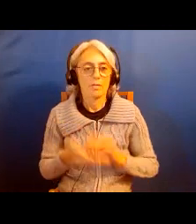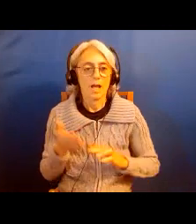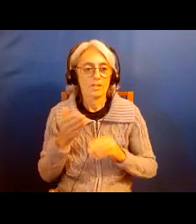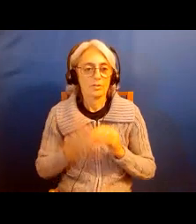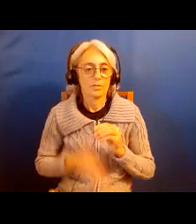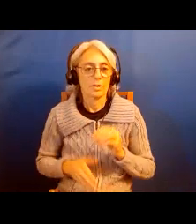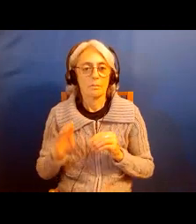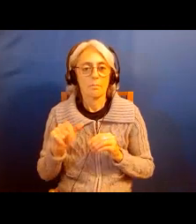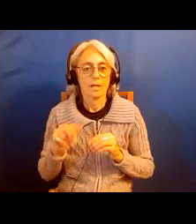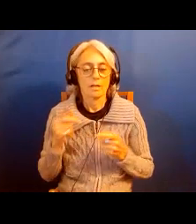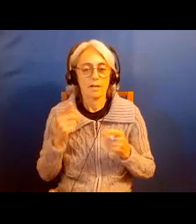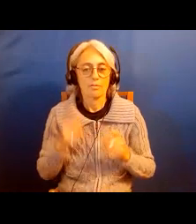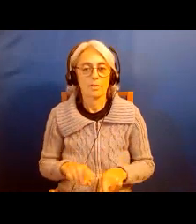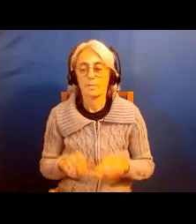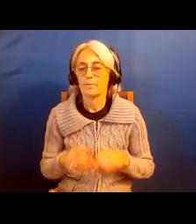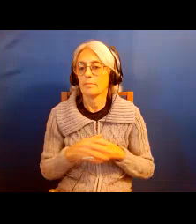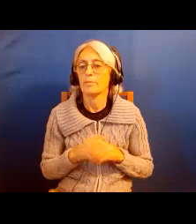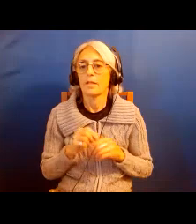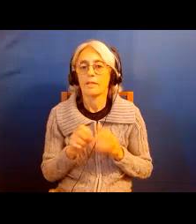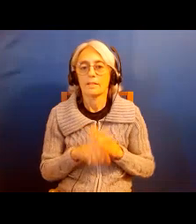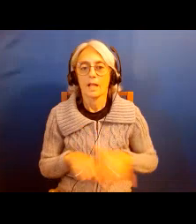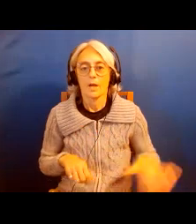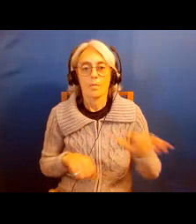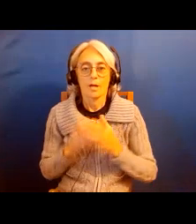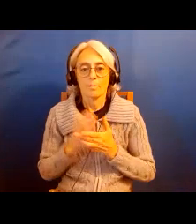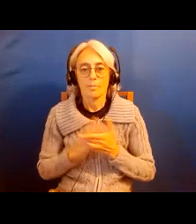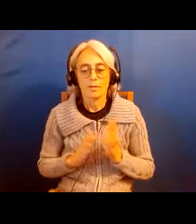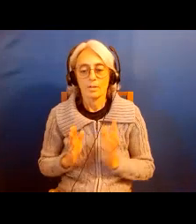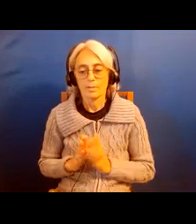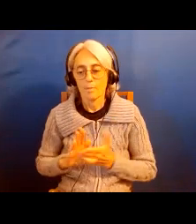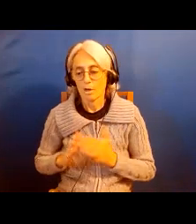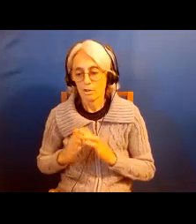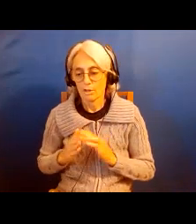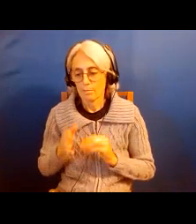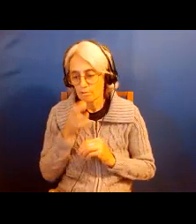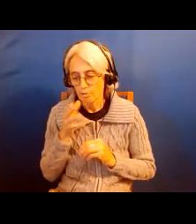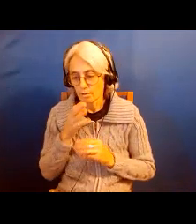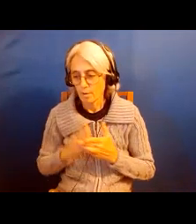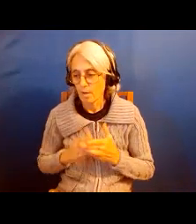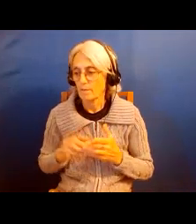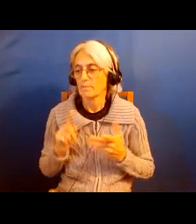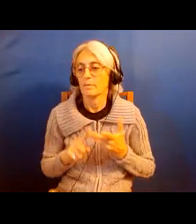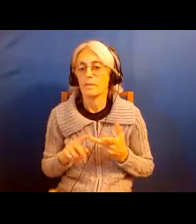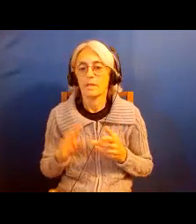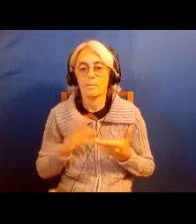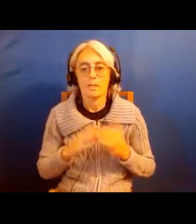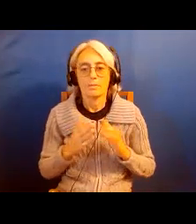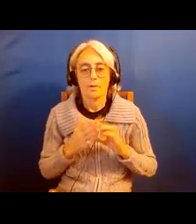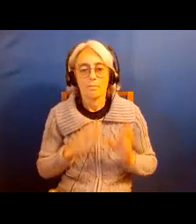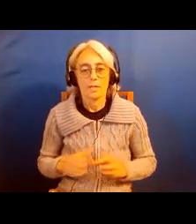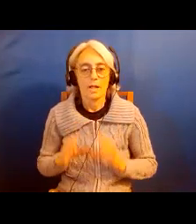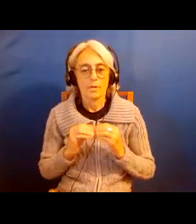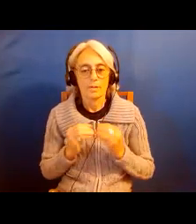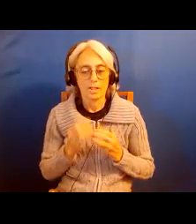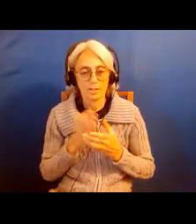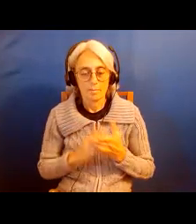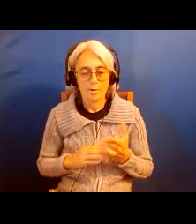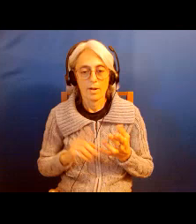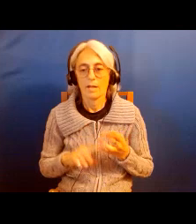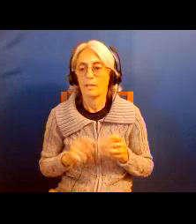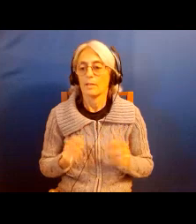in the statewide component, the small urban and rural component, the Metropolitan Planning Organization component, as well as the Quick